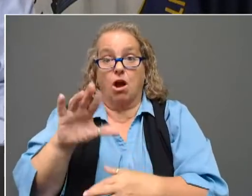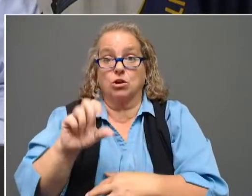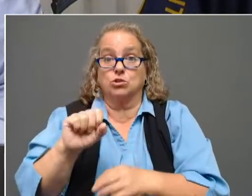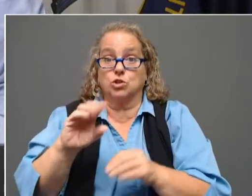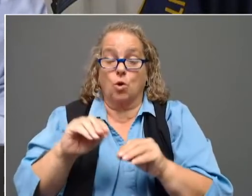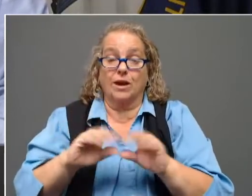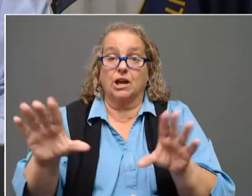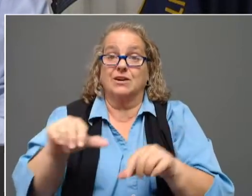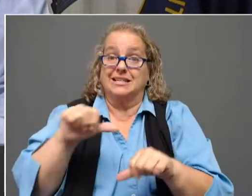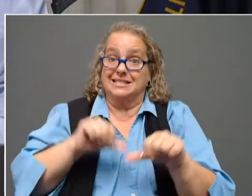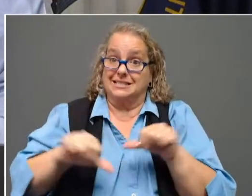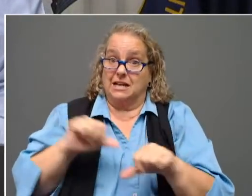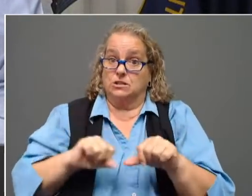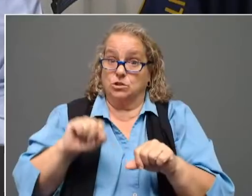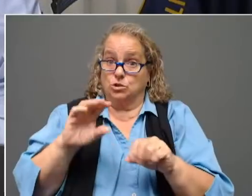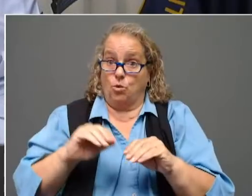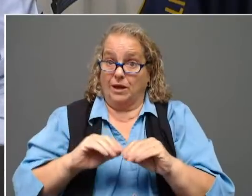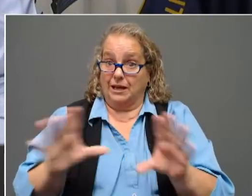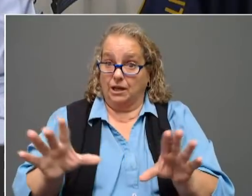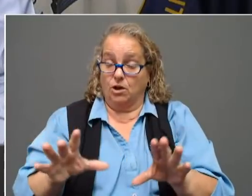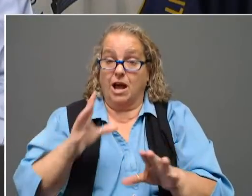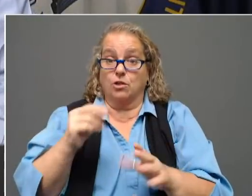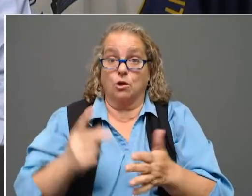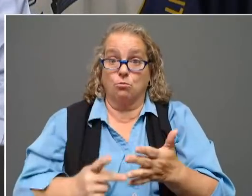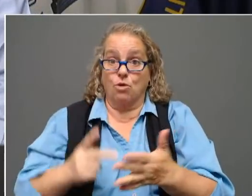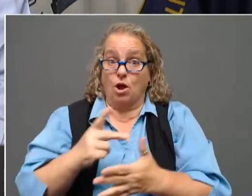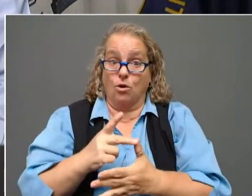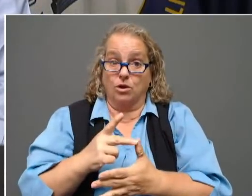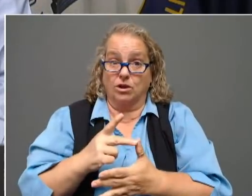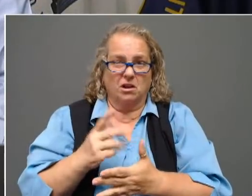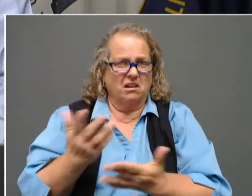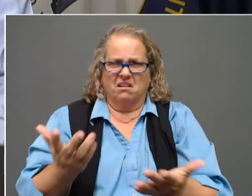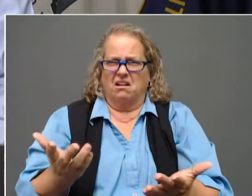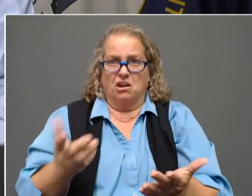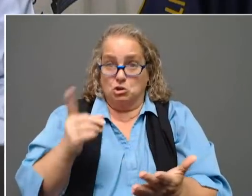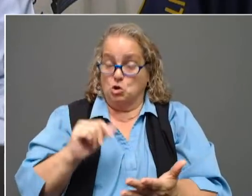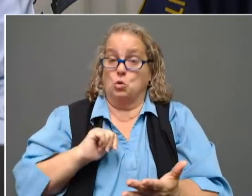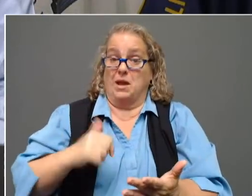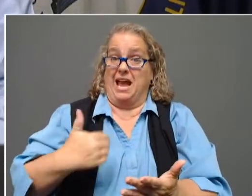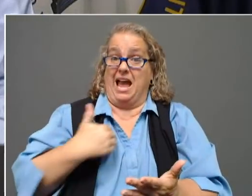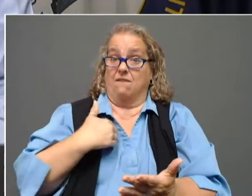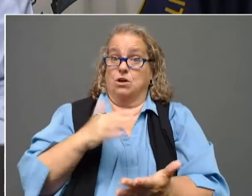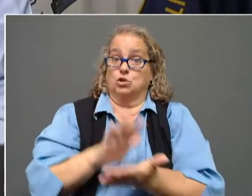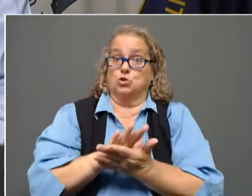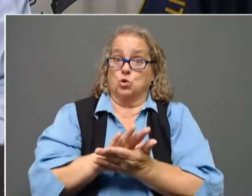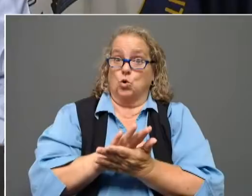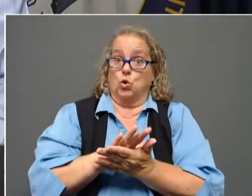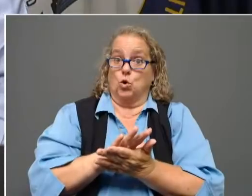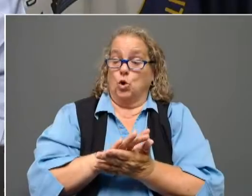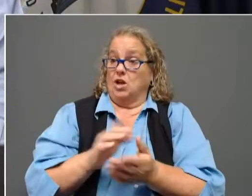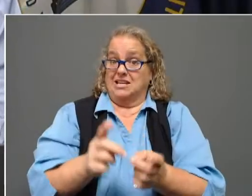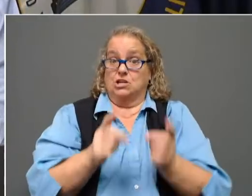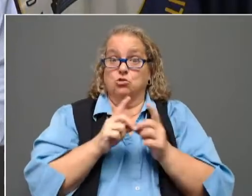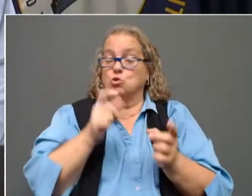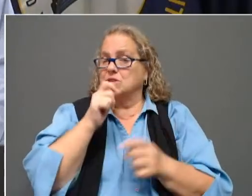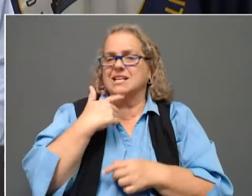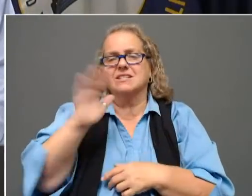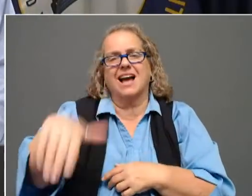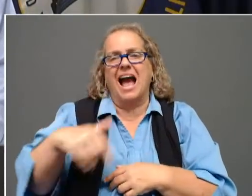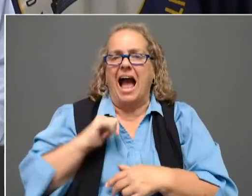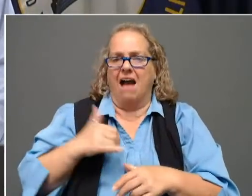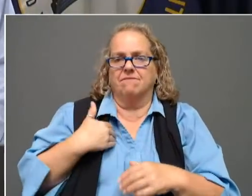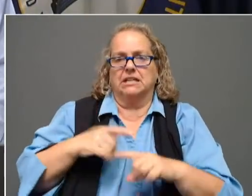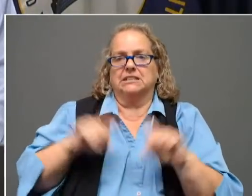clear, and the priority. I mean, my goodness, do we have a school district that's going to say they have a different priority other than as many in-person learning